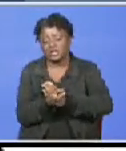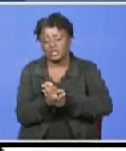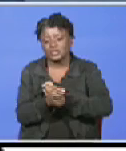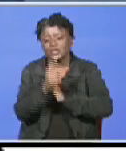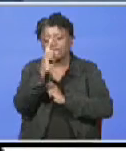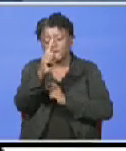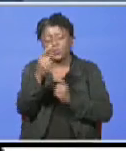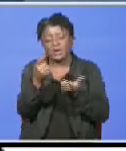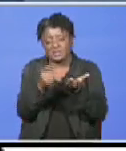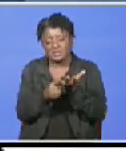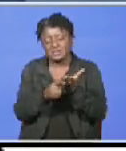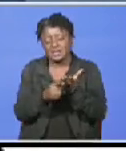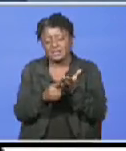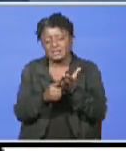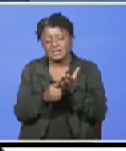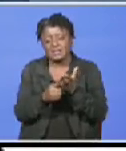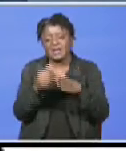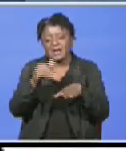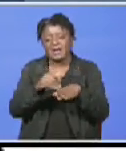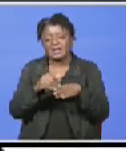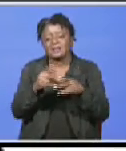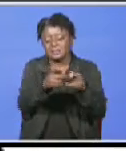locations that will be identified by the central bank.